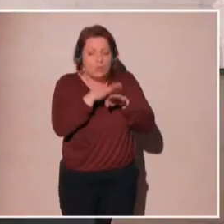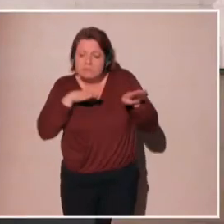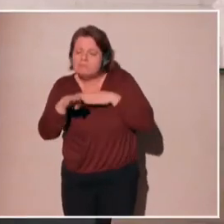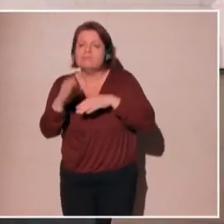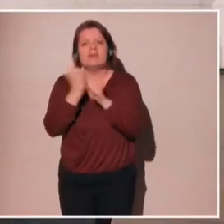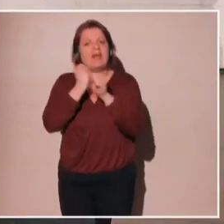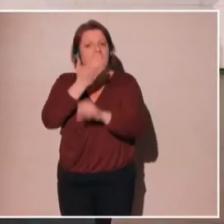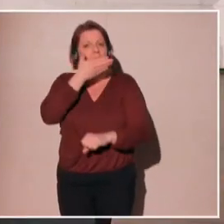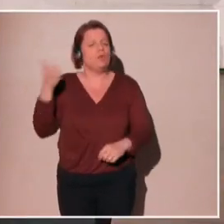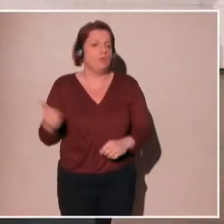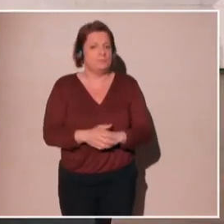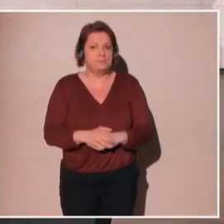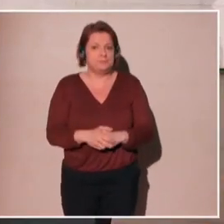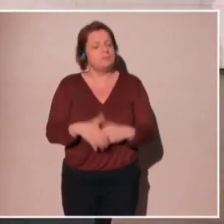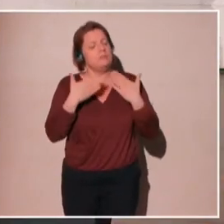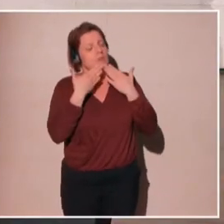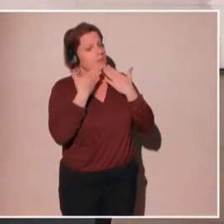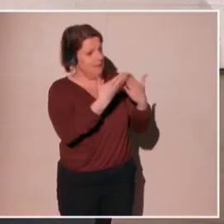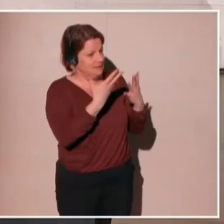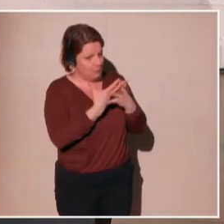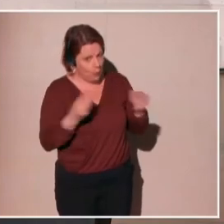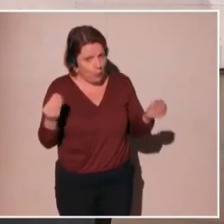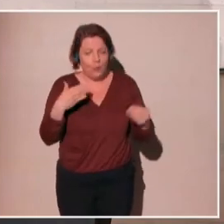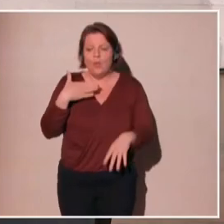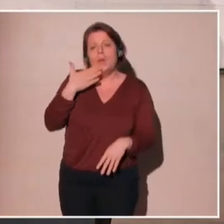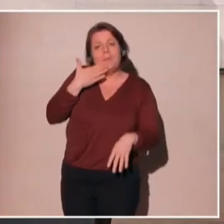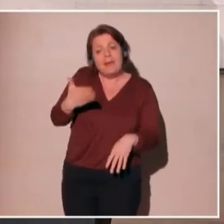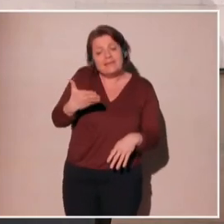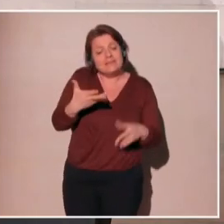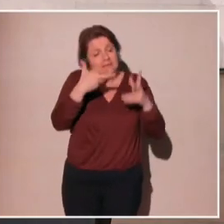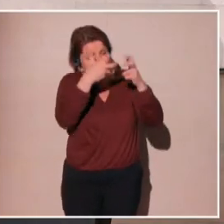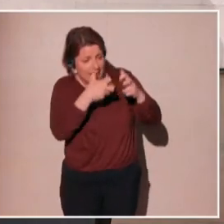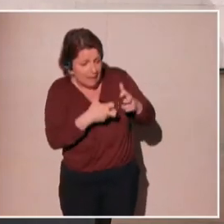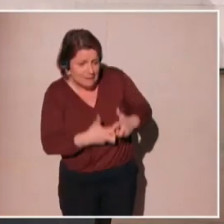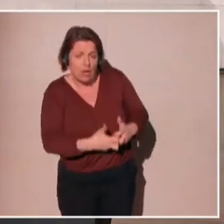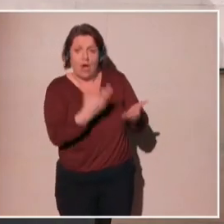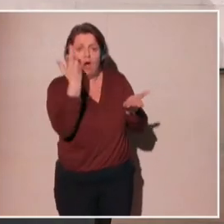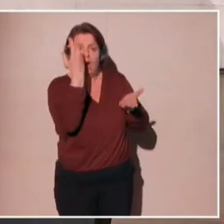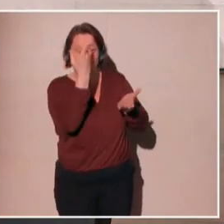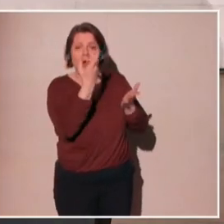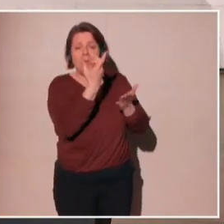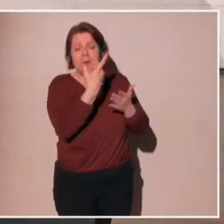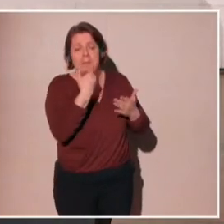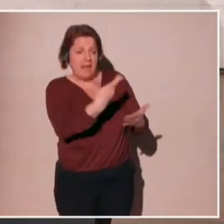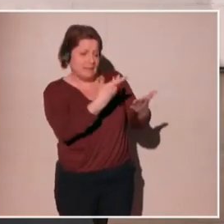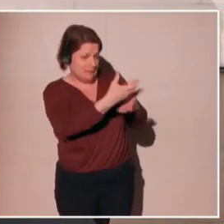much, all of you, and for these impressive examples. And I think we're going to switch to the other panel.